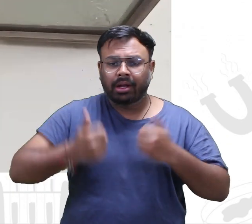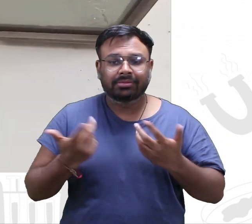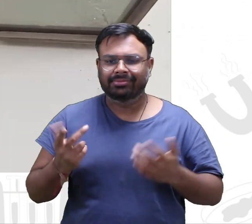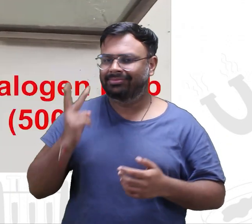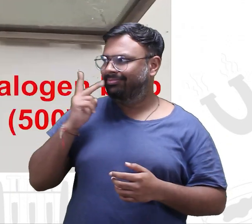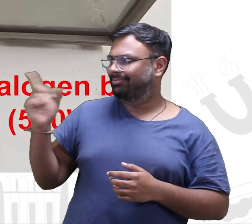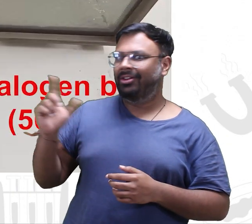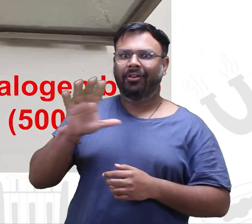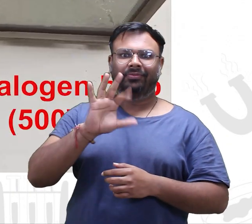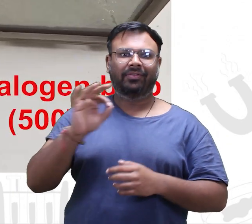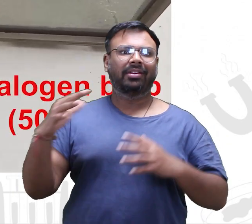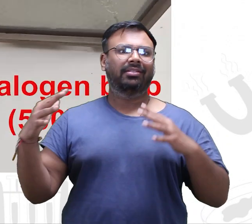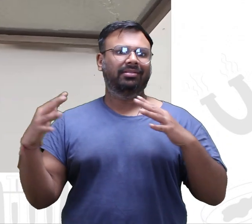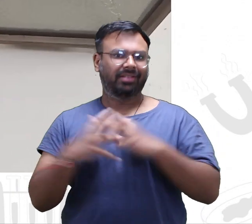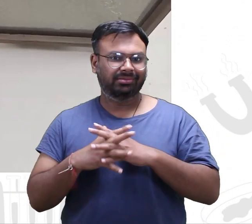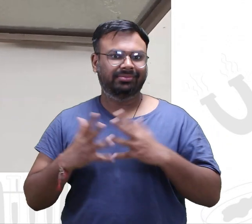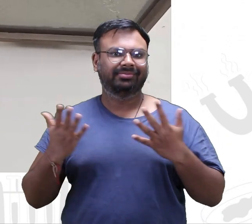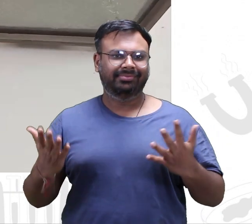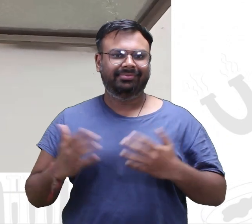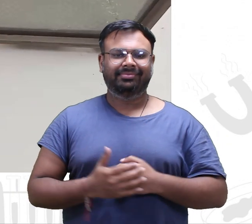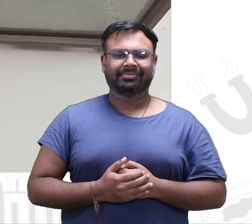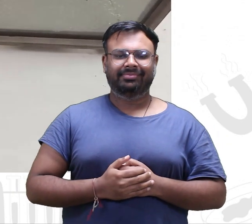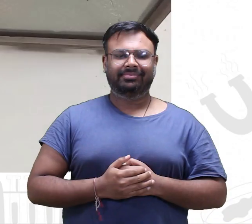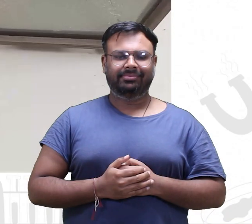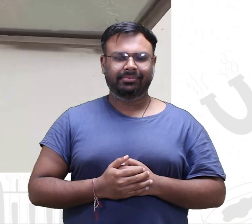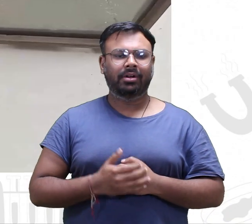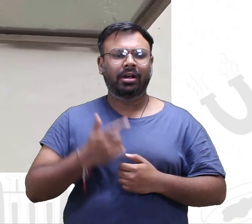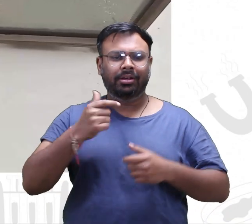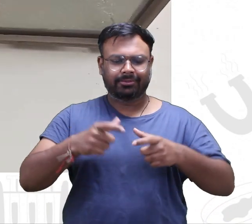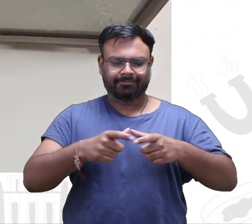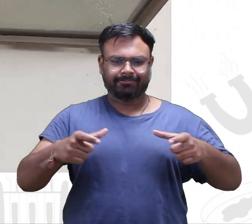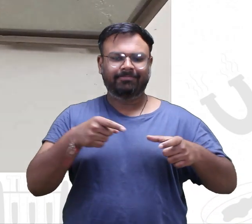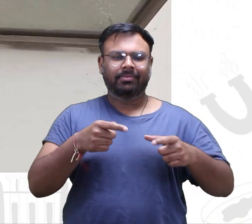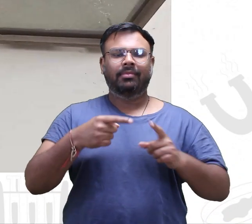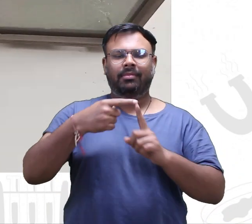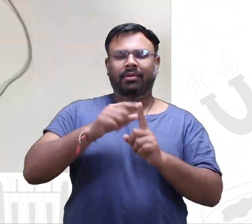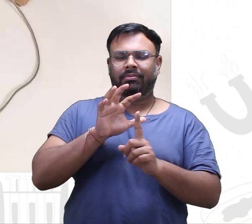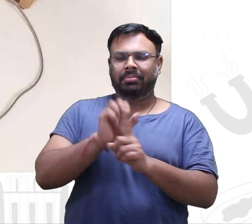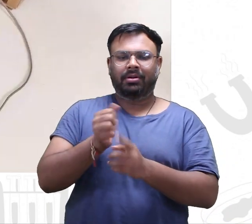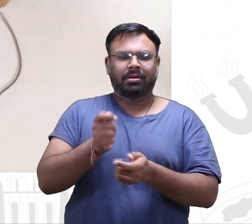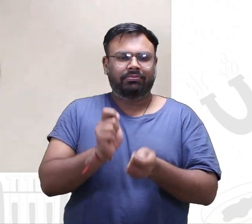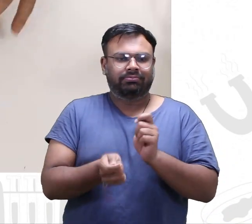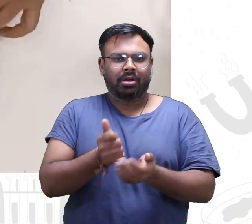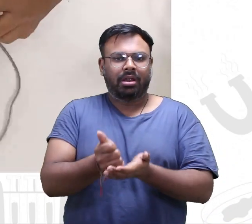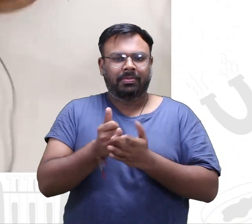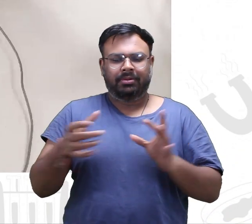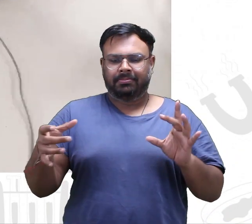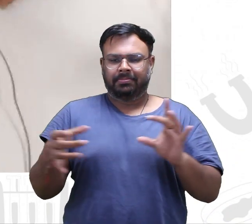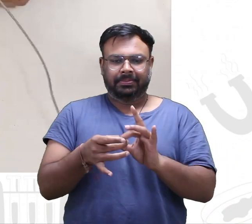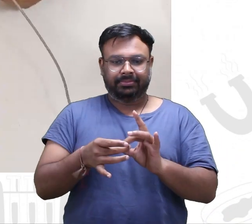a 500-watt halogen bulb, a thermocouple. First, the thermocouple is connected by an